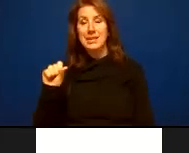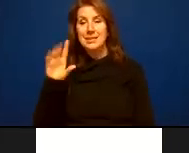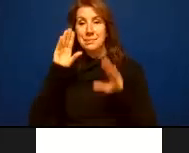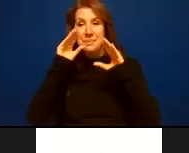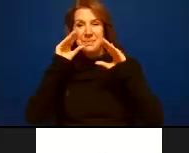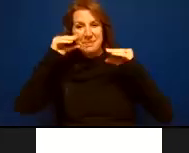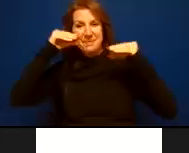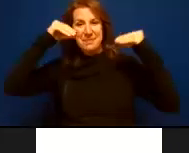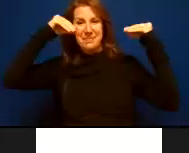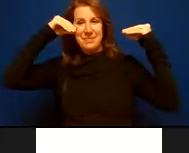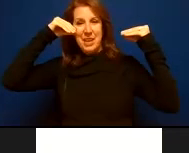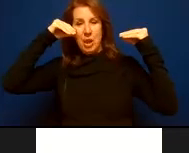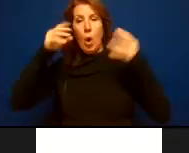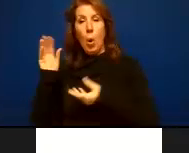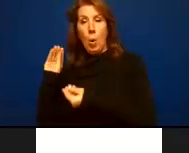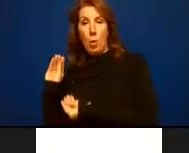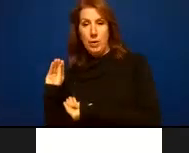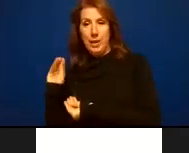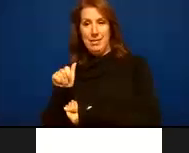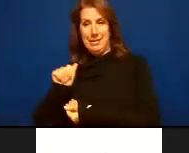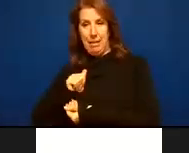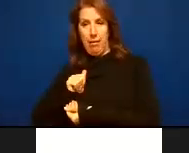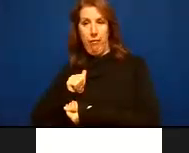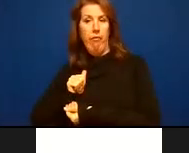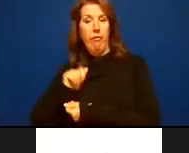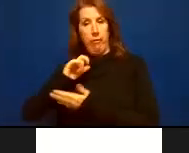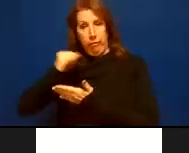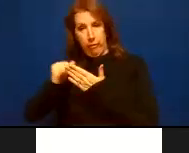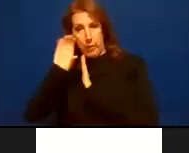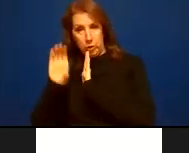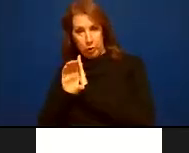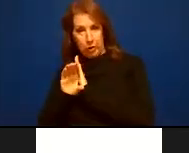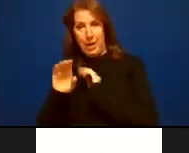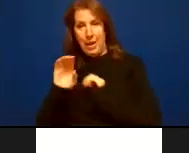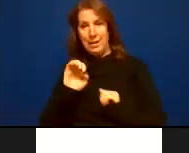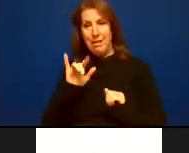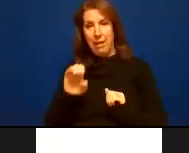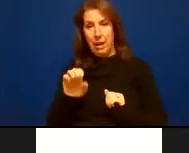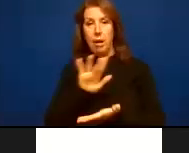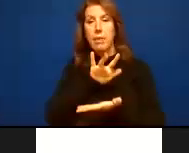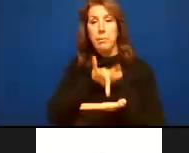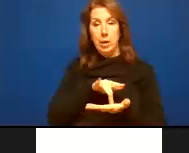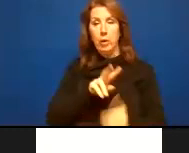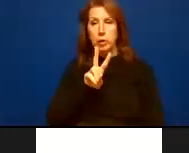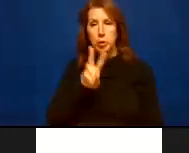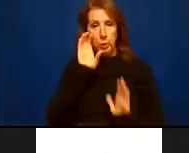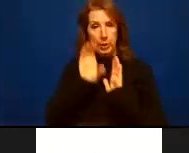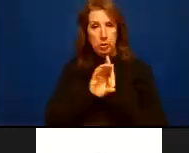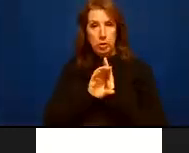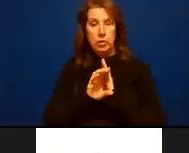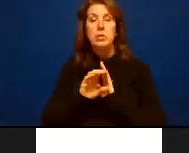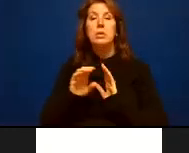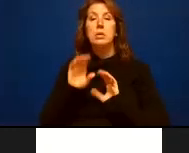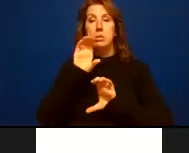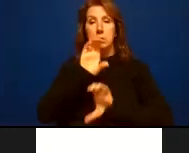a self-portrait and a portrait of Elaine. The middle is shared by 2 pictures, which is one where Lois